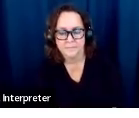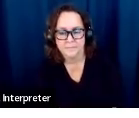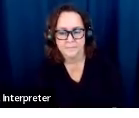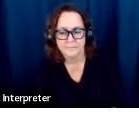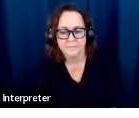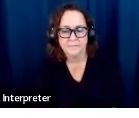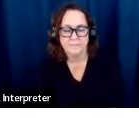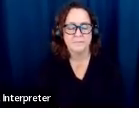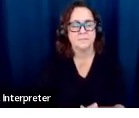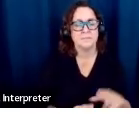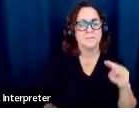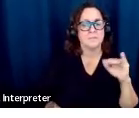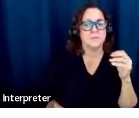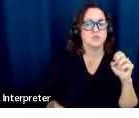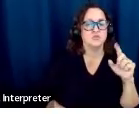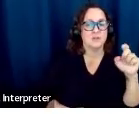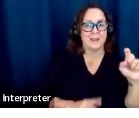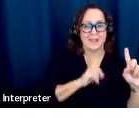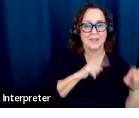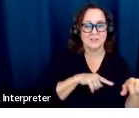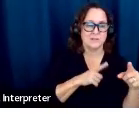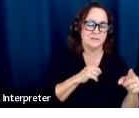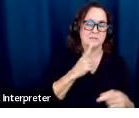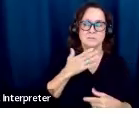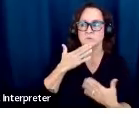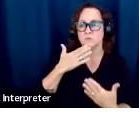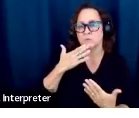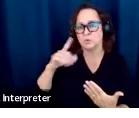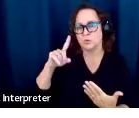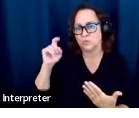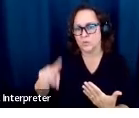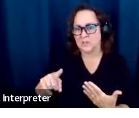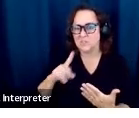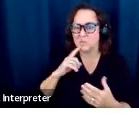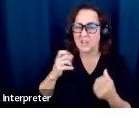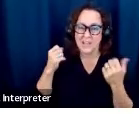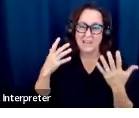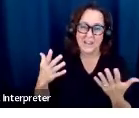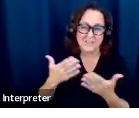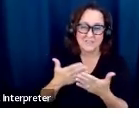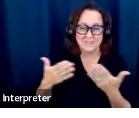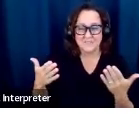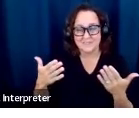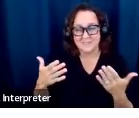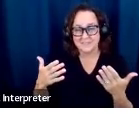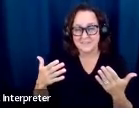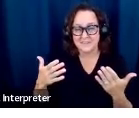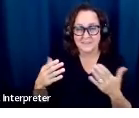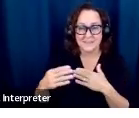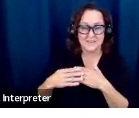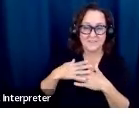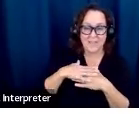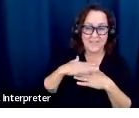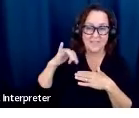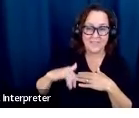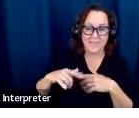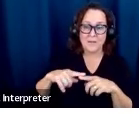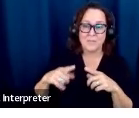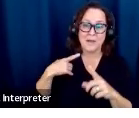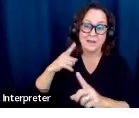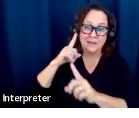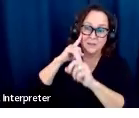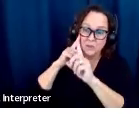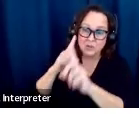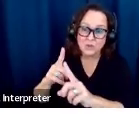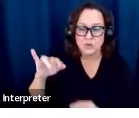That's a really good question. There are a lot of mitigating factors. We're aiming for July of